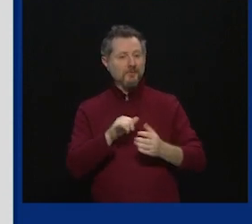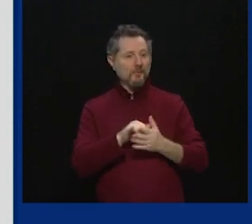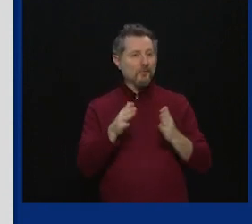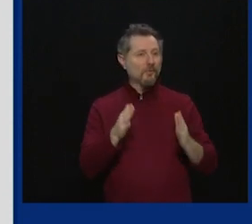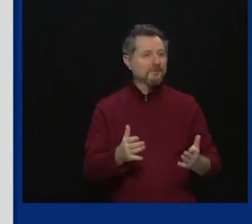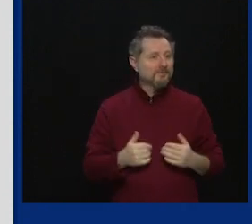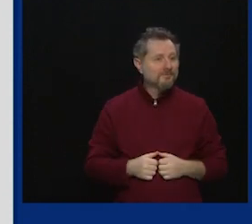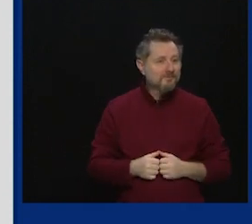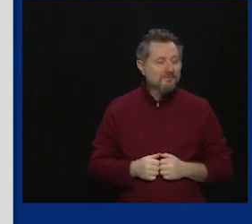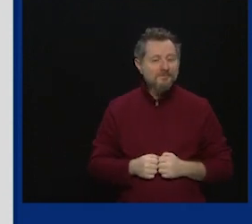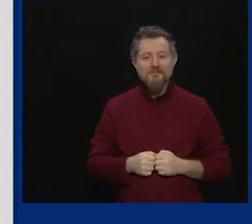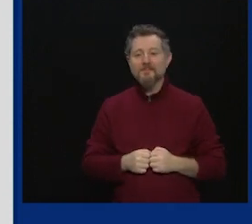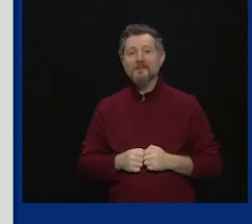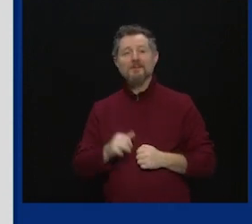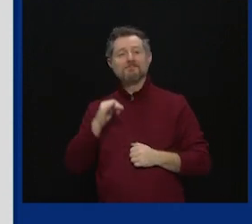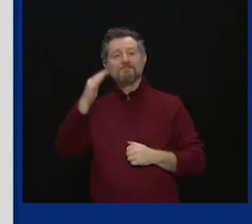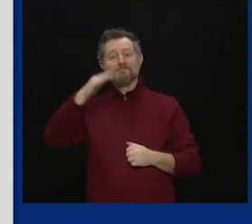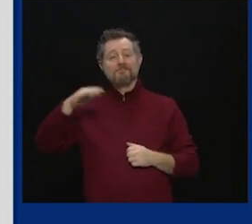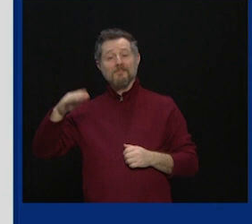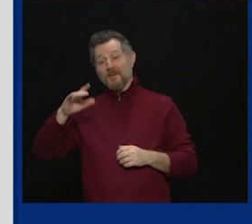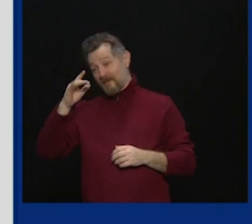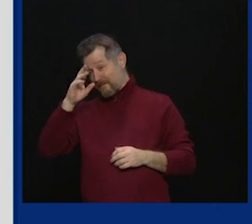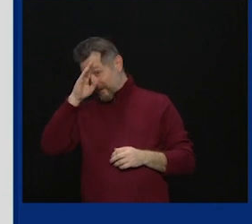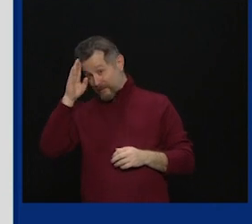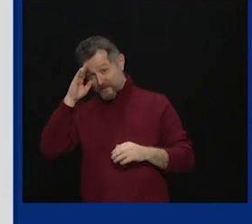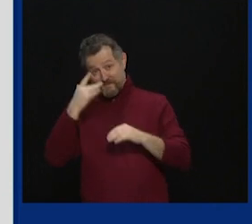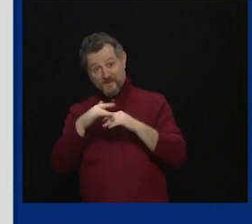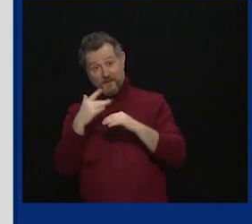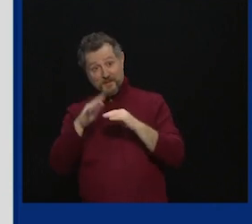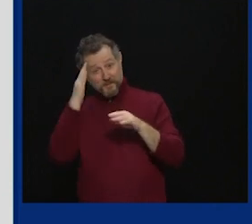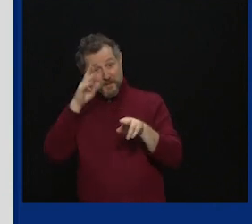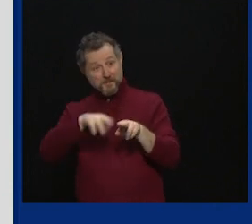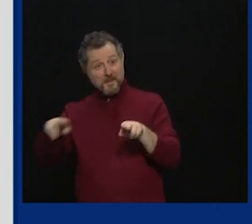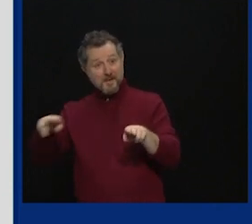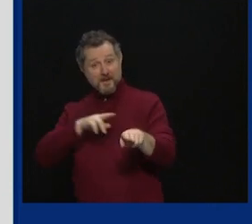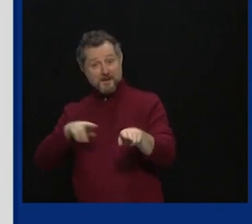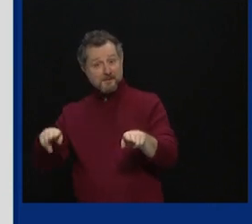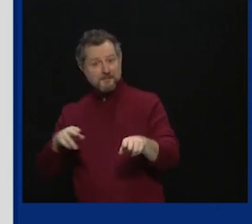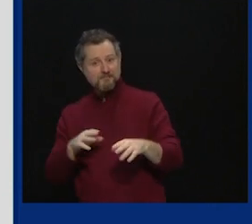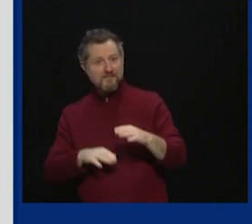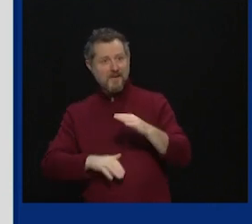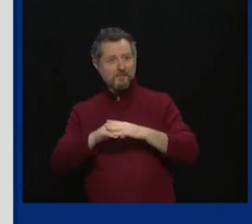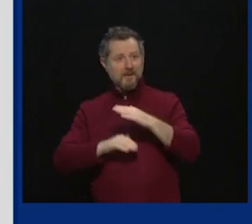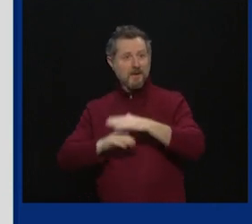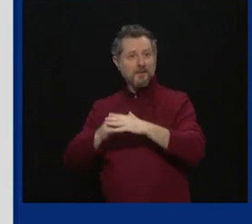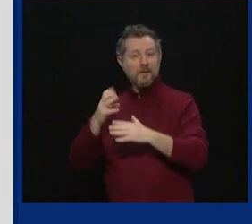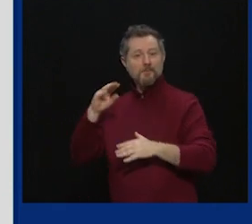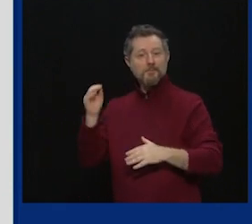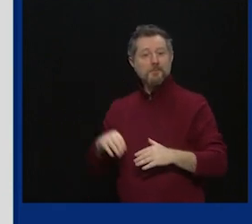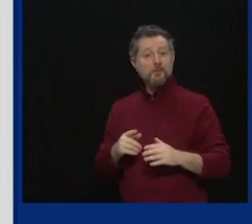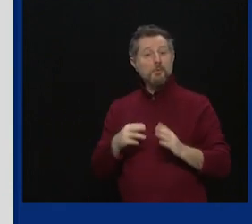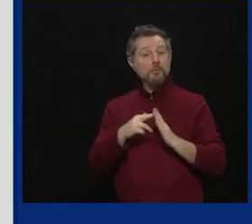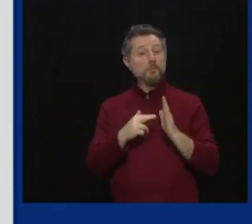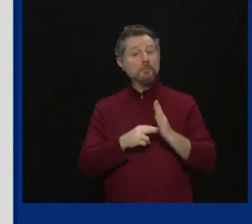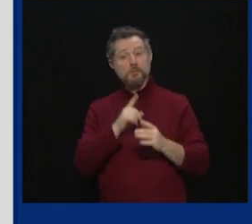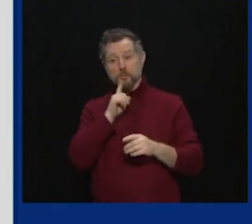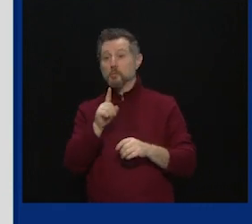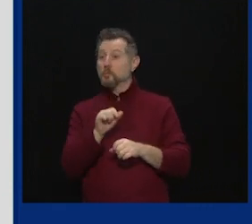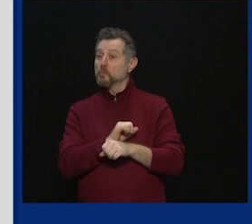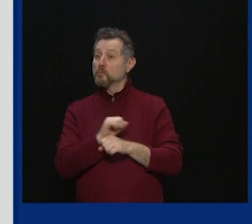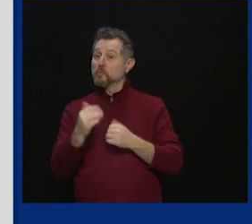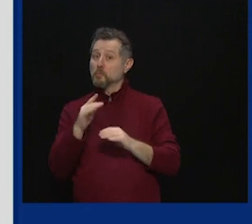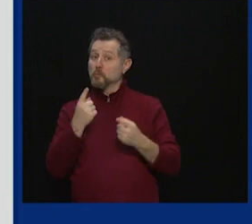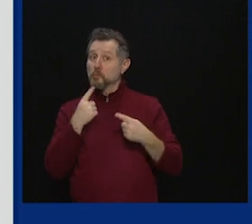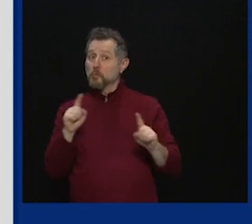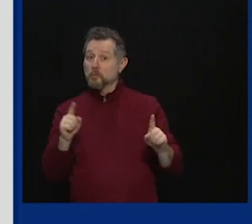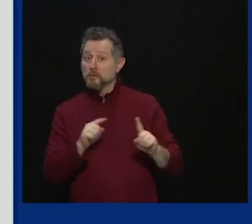overall. The measures are working. They're starting to take hold, which is great news. Non-ICU bed availability is up